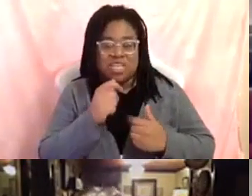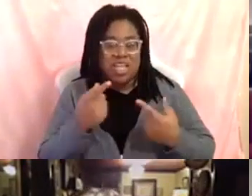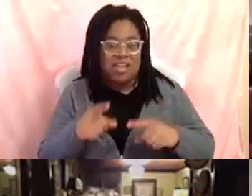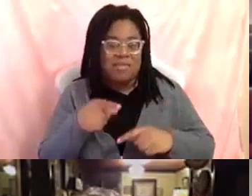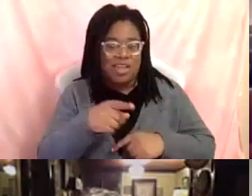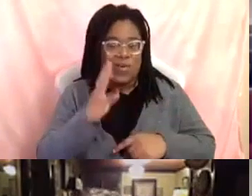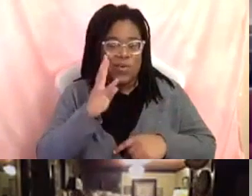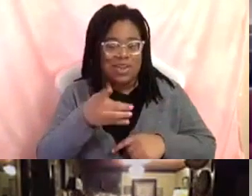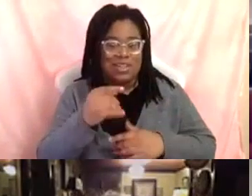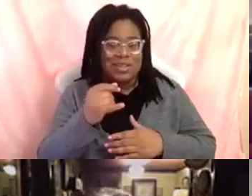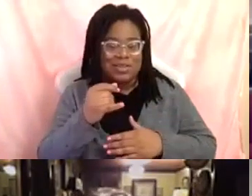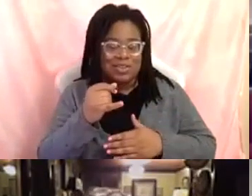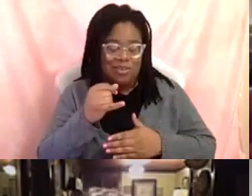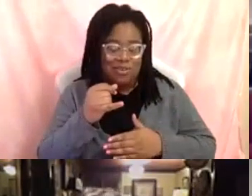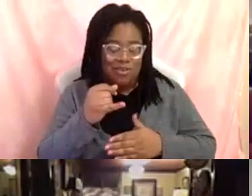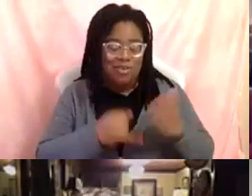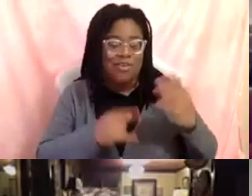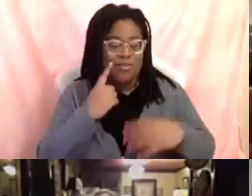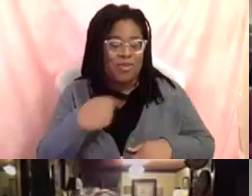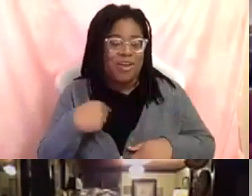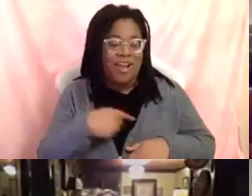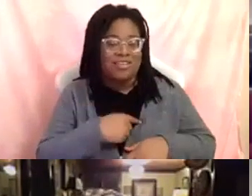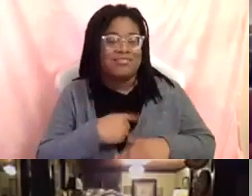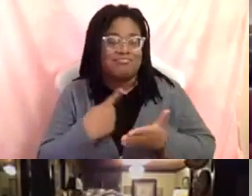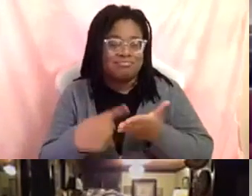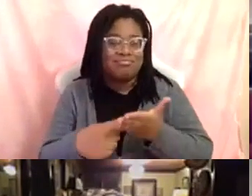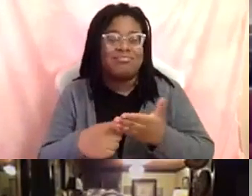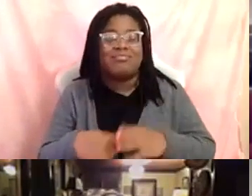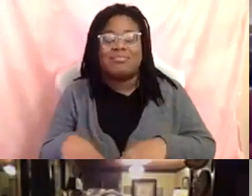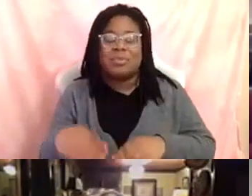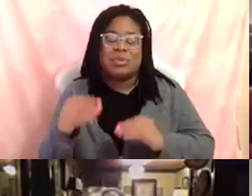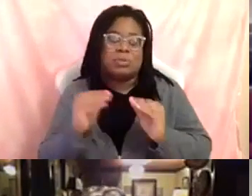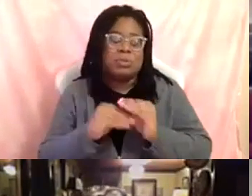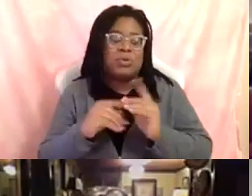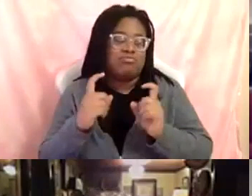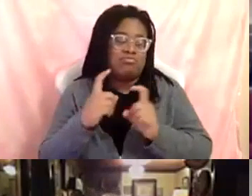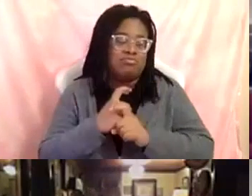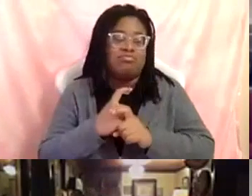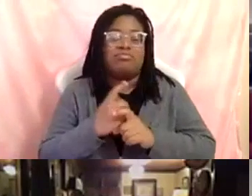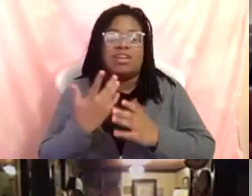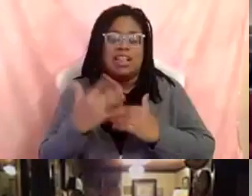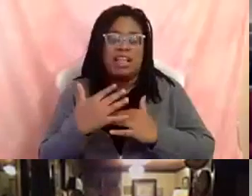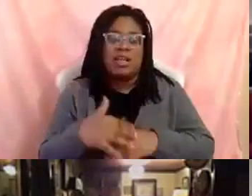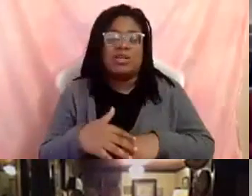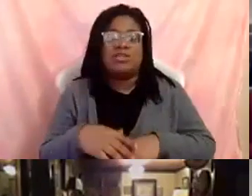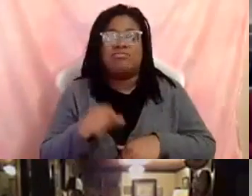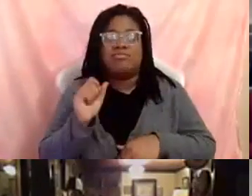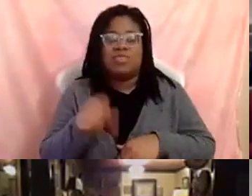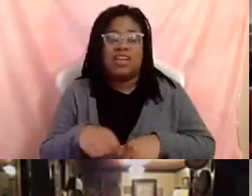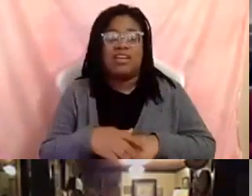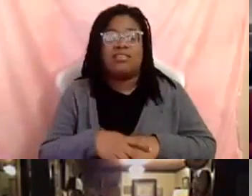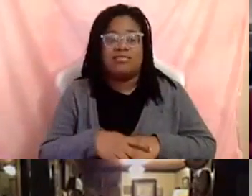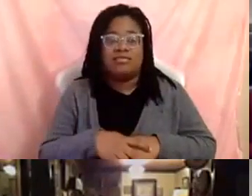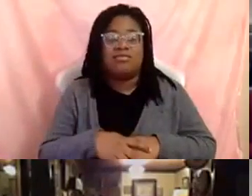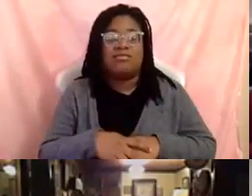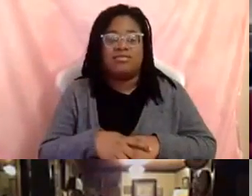which is just layers and layers of interesting things to talk about and look at again. Really, really is